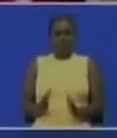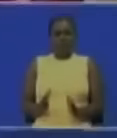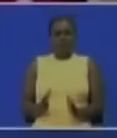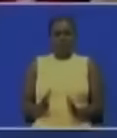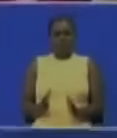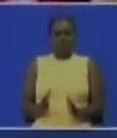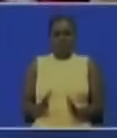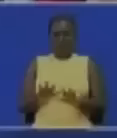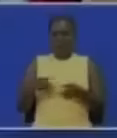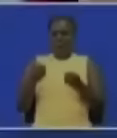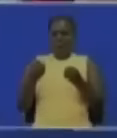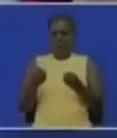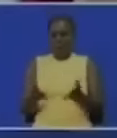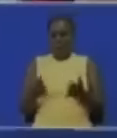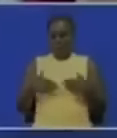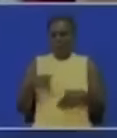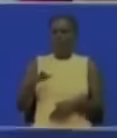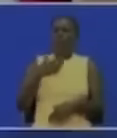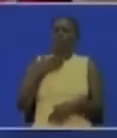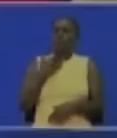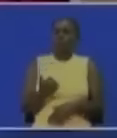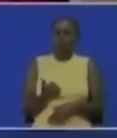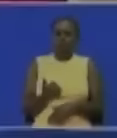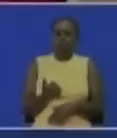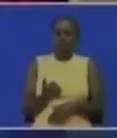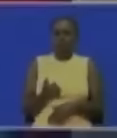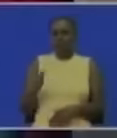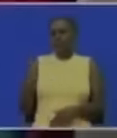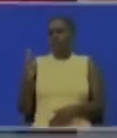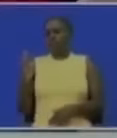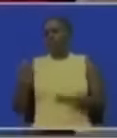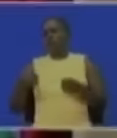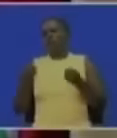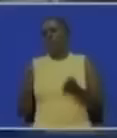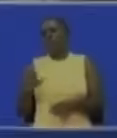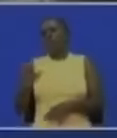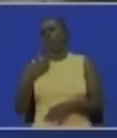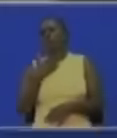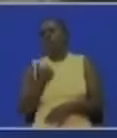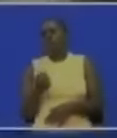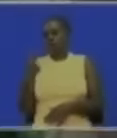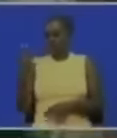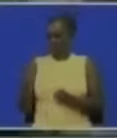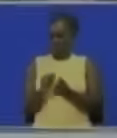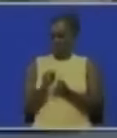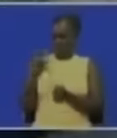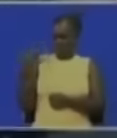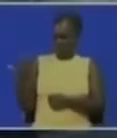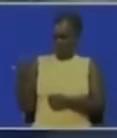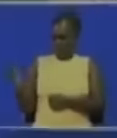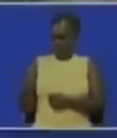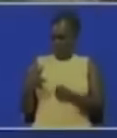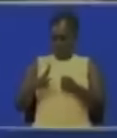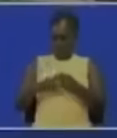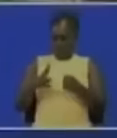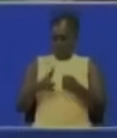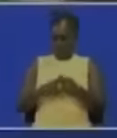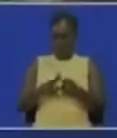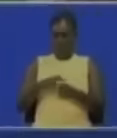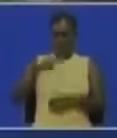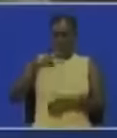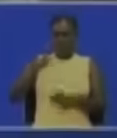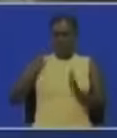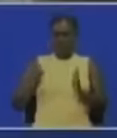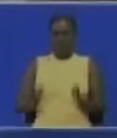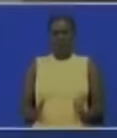request how many people you want, how many security details you want. In 2015 September, House Speaker Alex